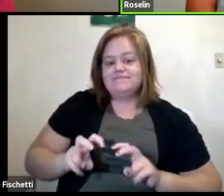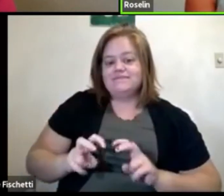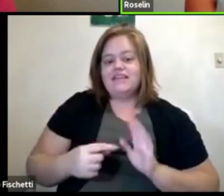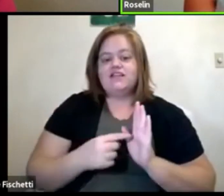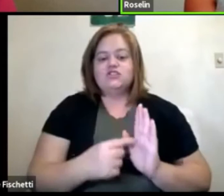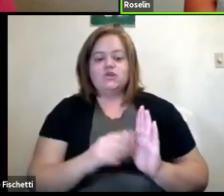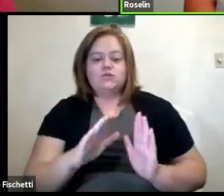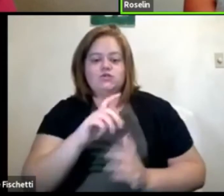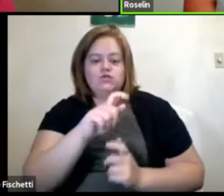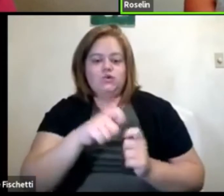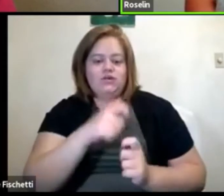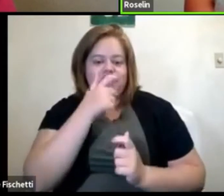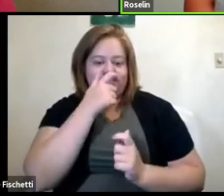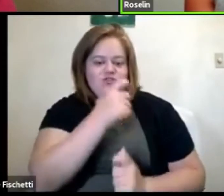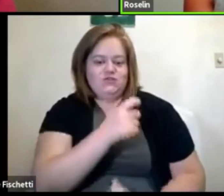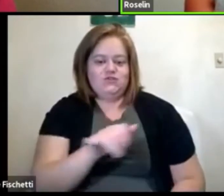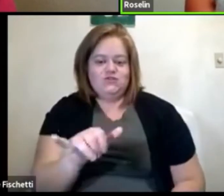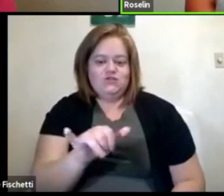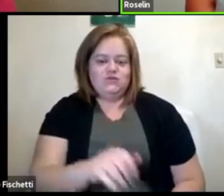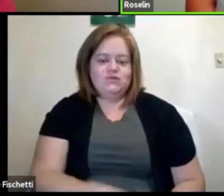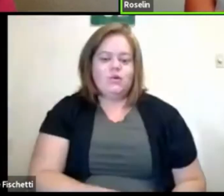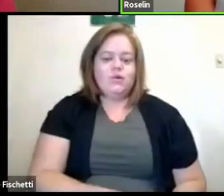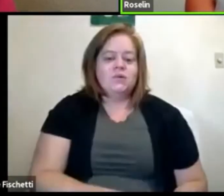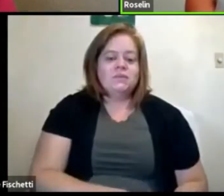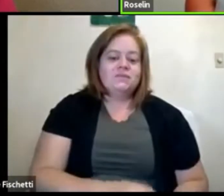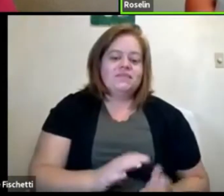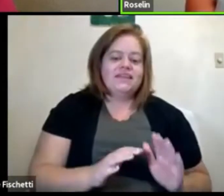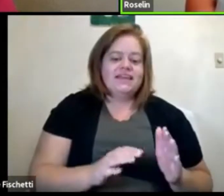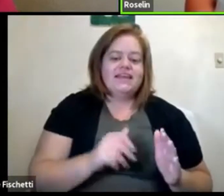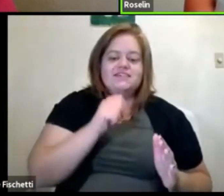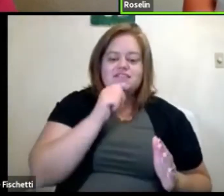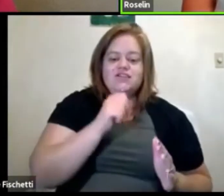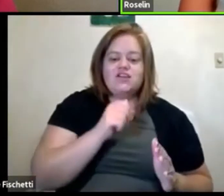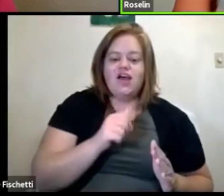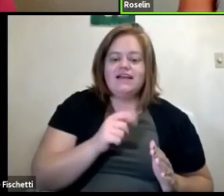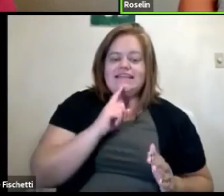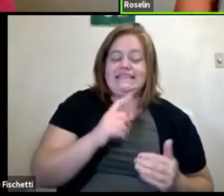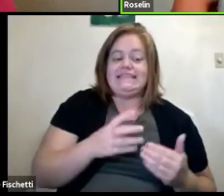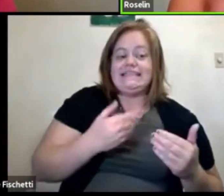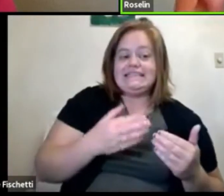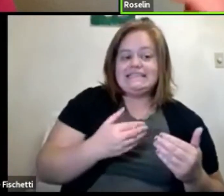interest. So it's super easy to do. And also,